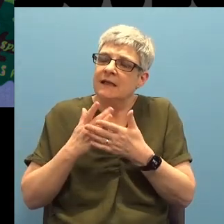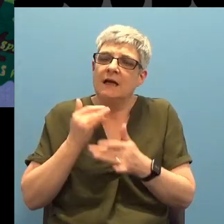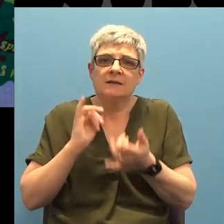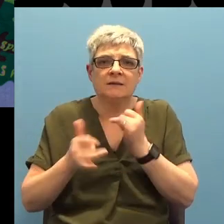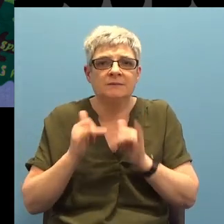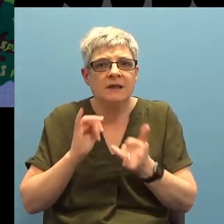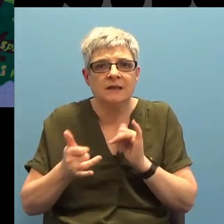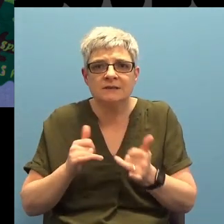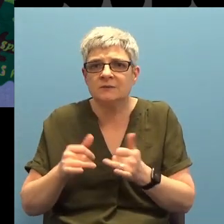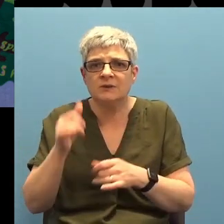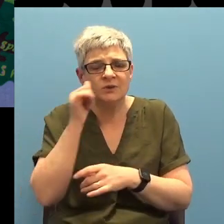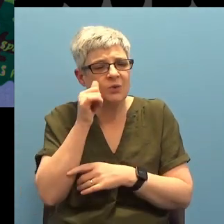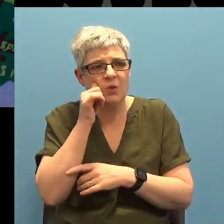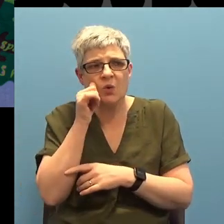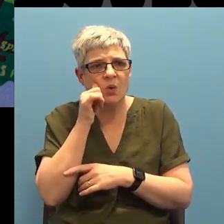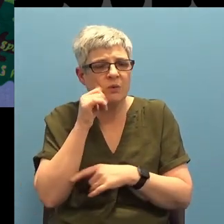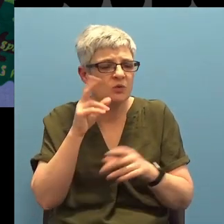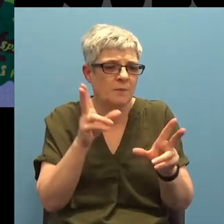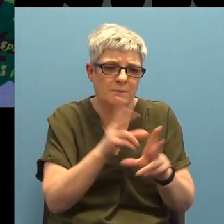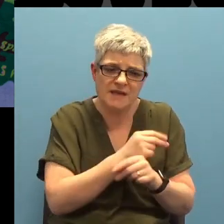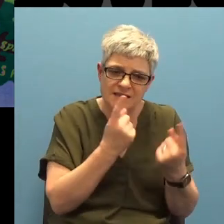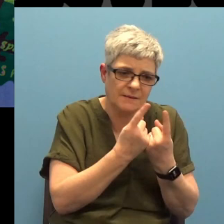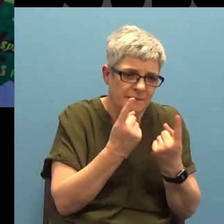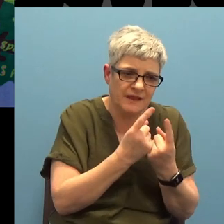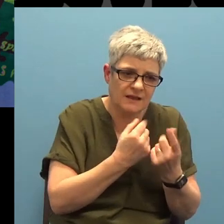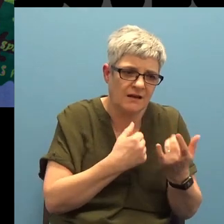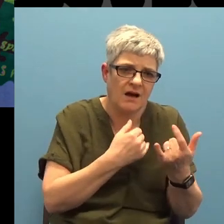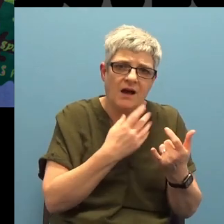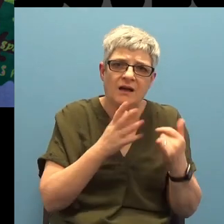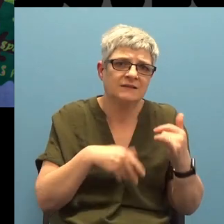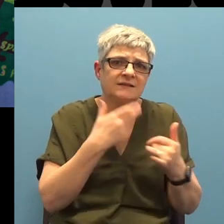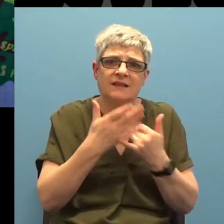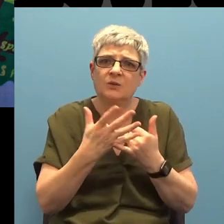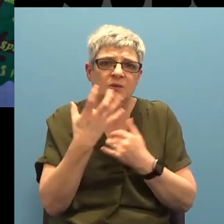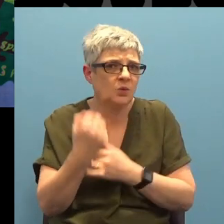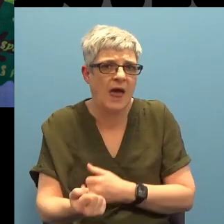sometimes we know we don't miss something until we've not got it. And